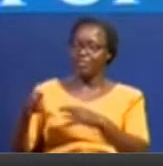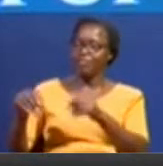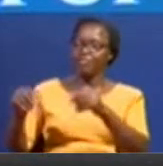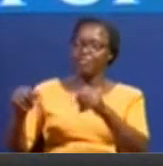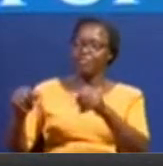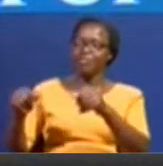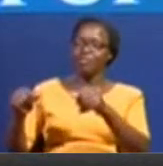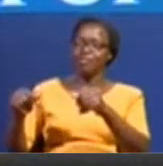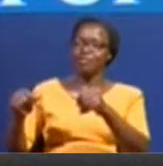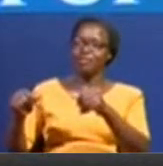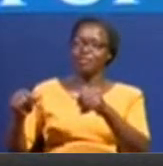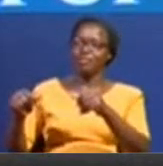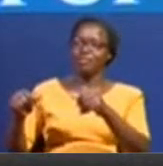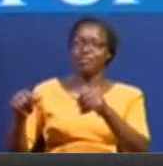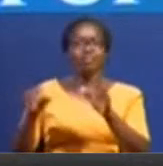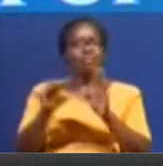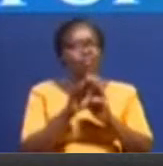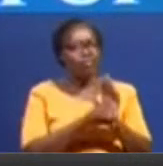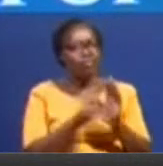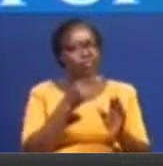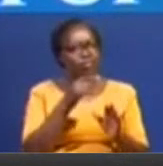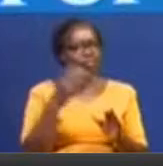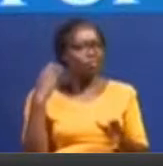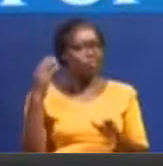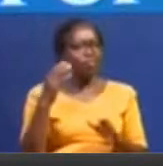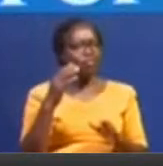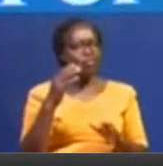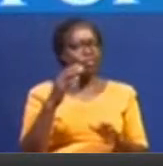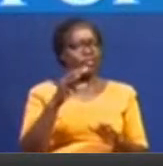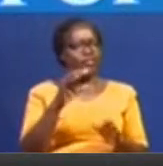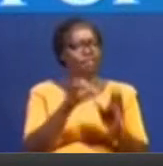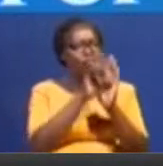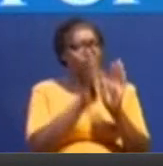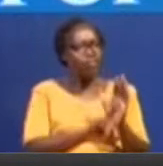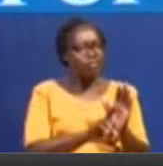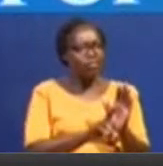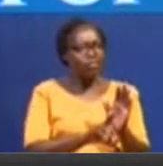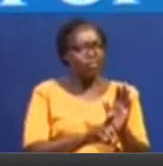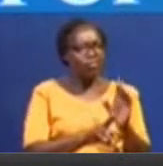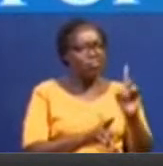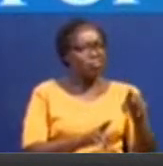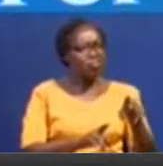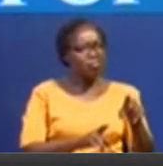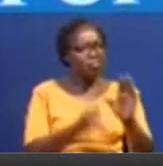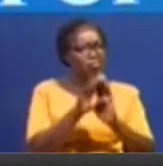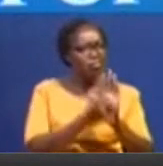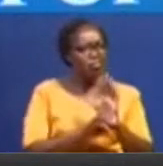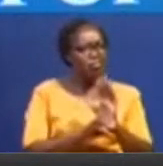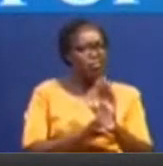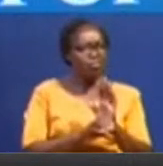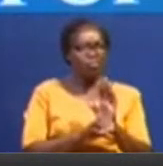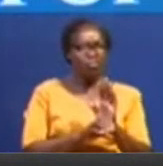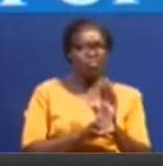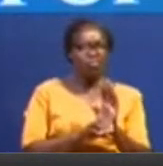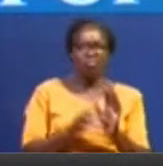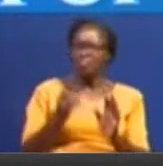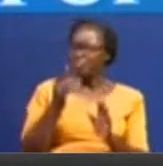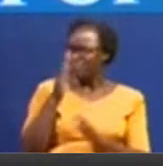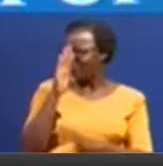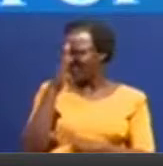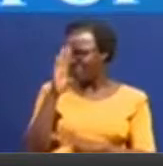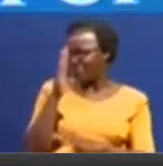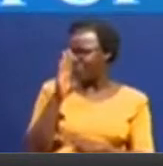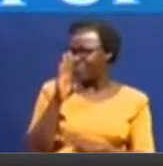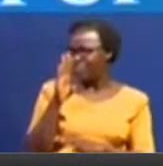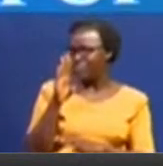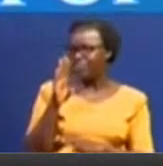qualifications. Even the Constitution says the chair of Iebc should be a lawyer. In the Constitution. No, I'm not very sure, but it's